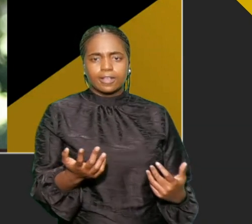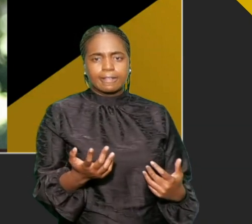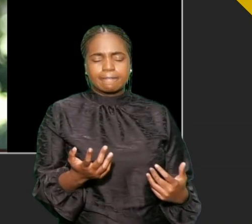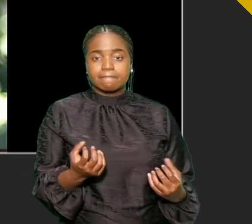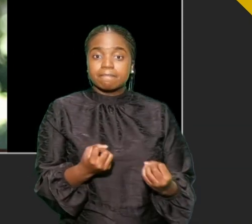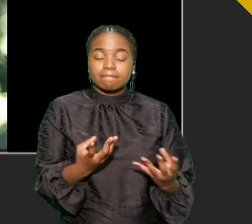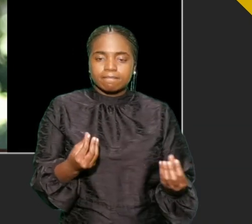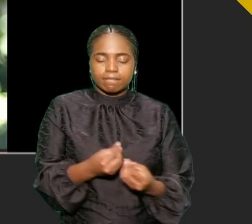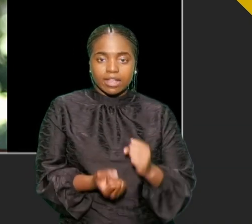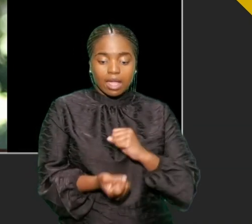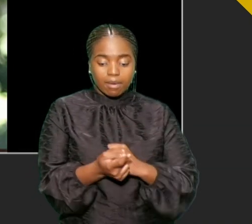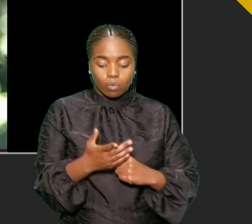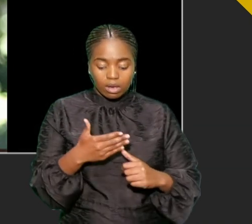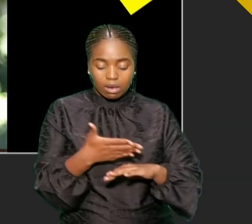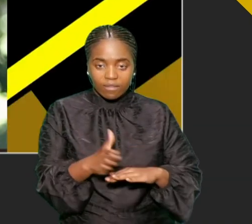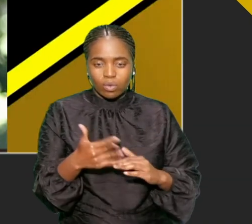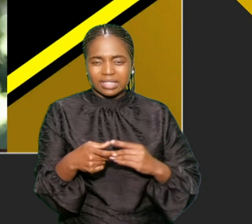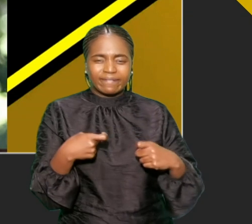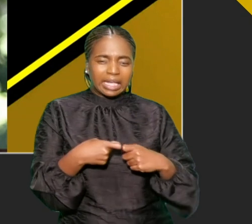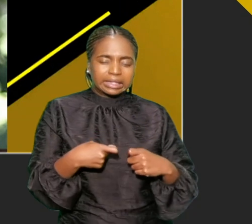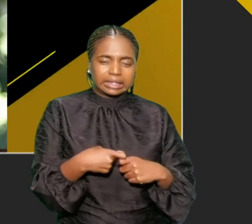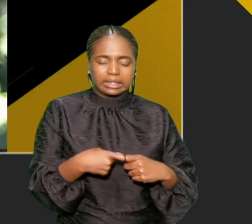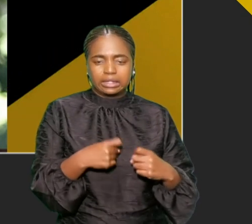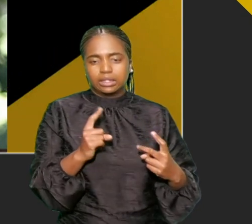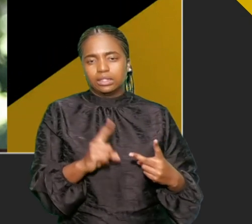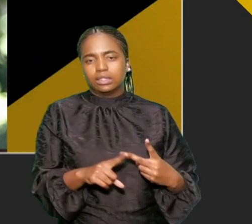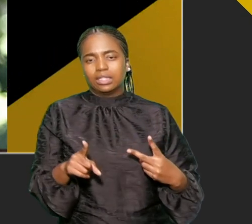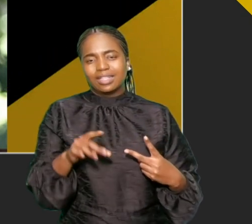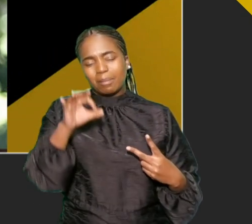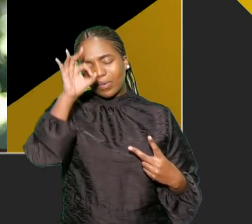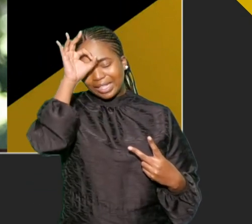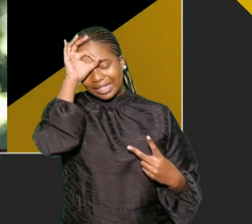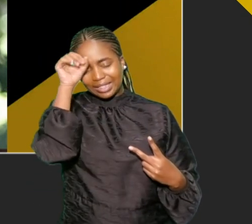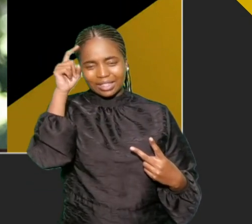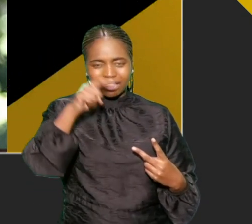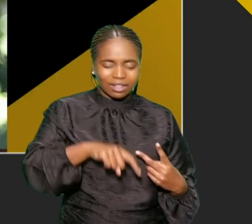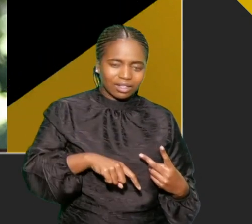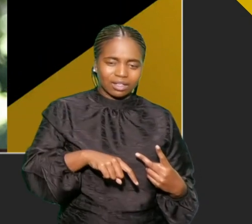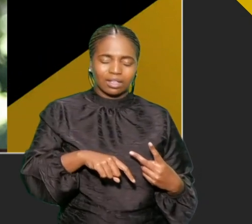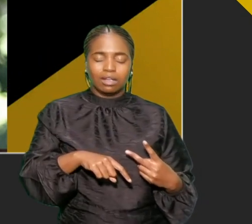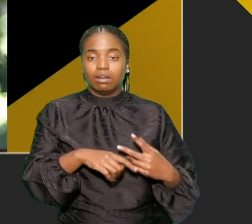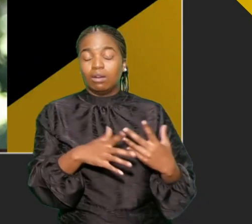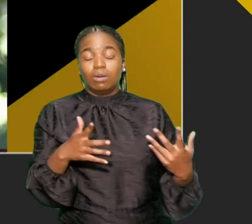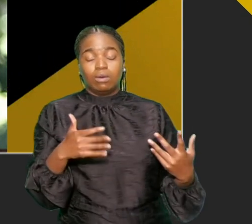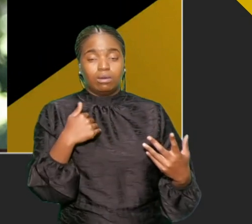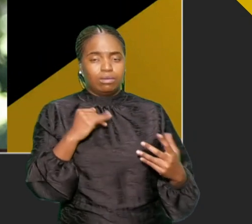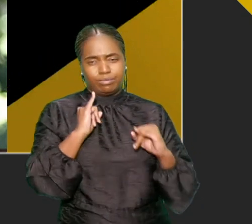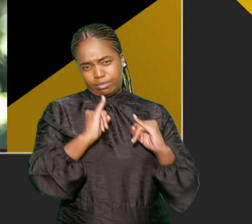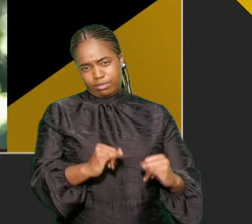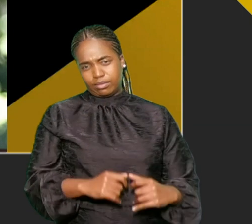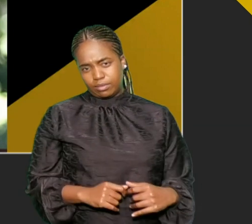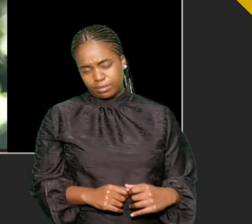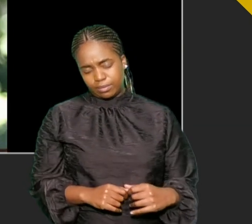lot that happened through the divorce process, the fighting, the police, those type of things. Sometimes it gets really ugly. But